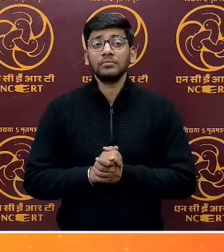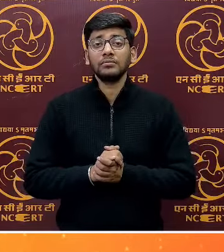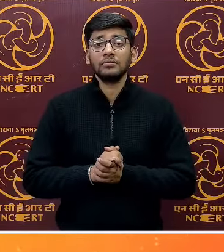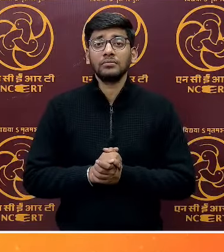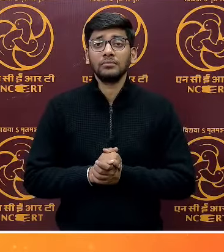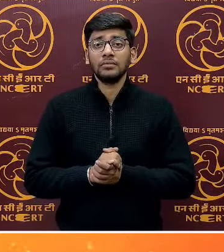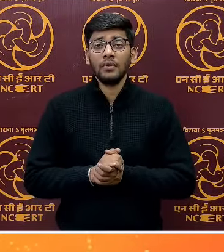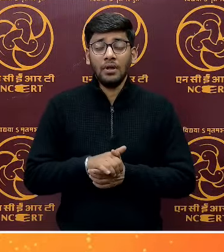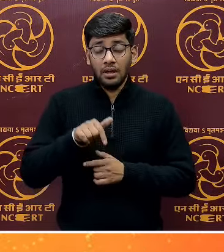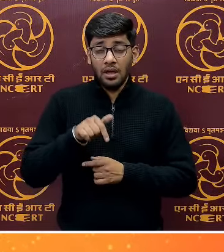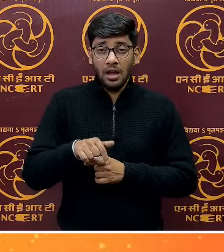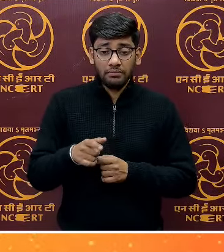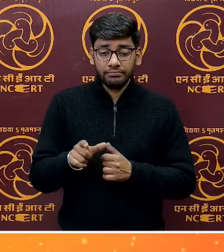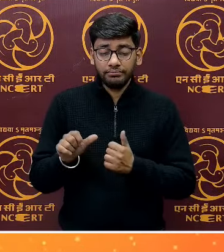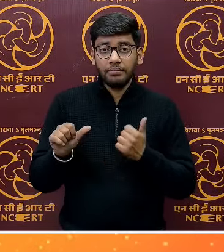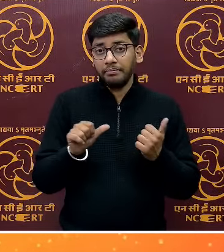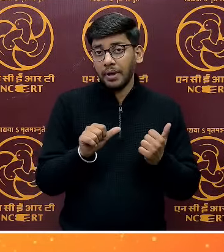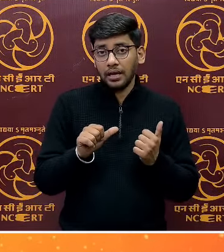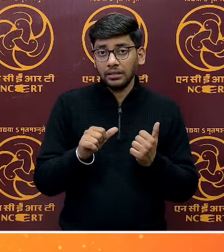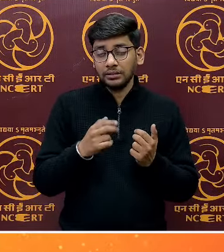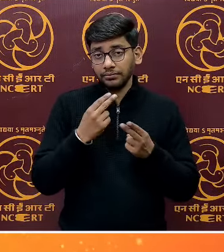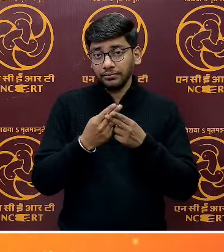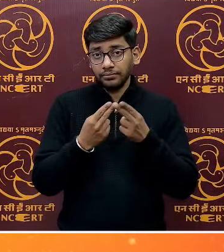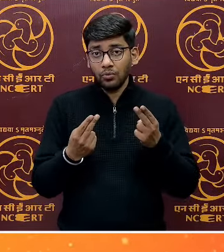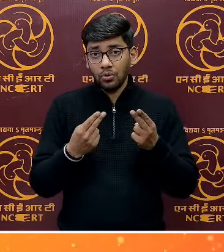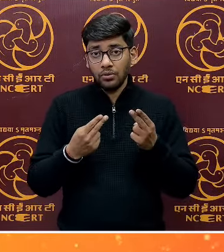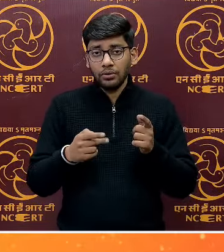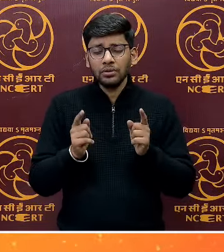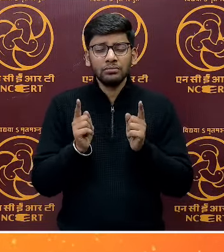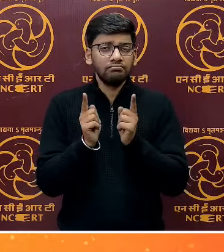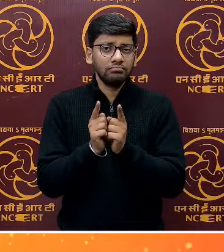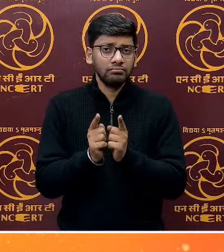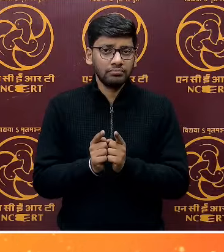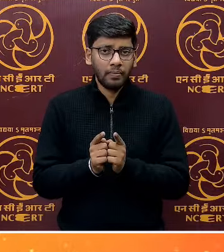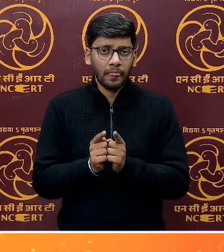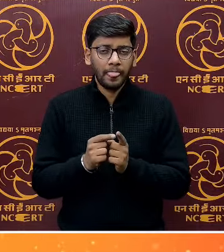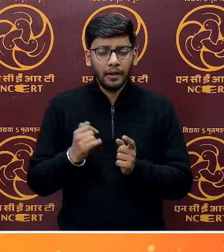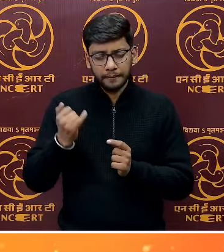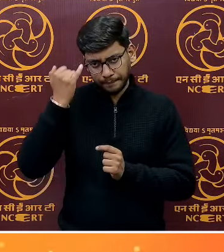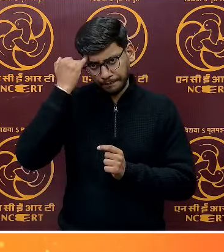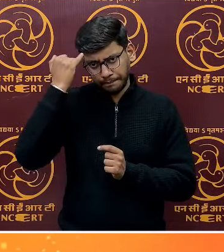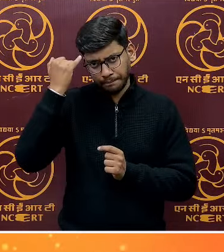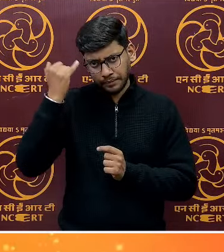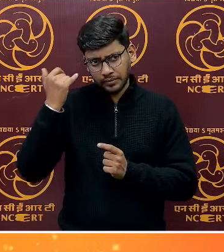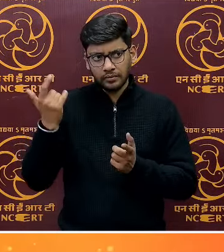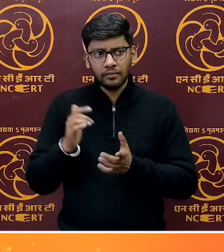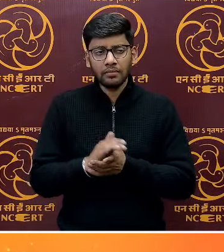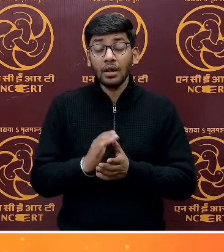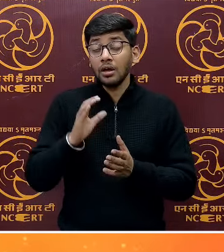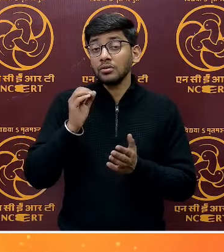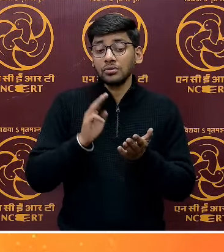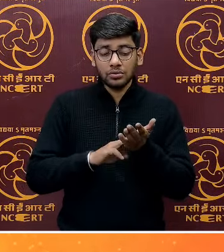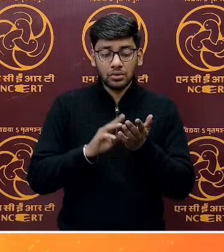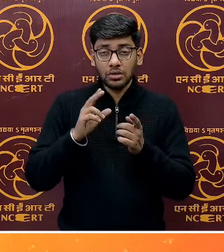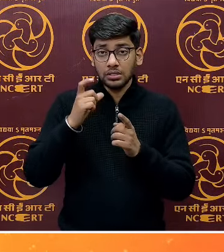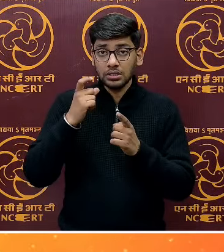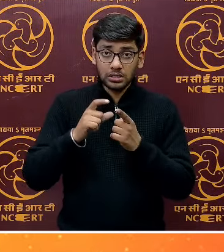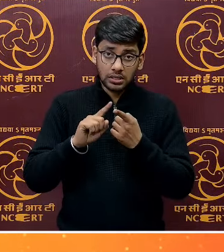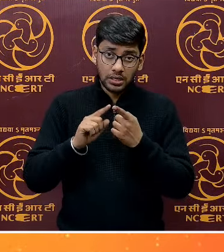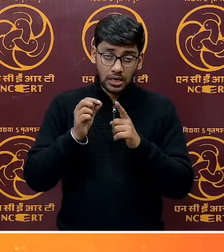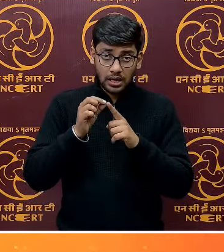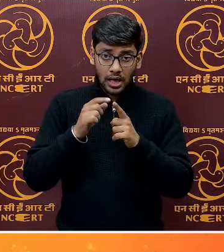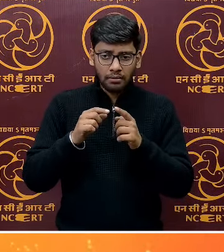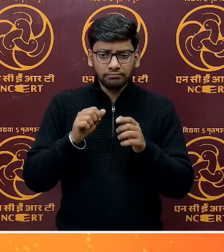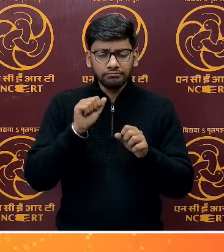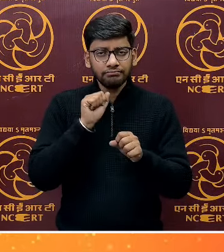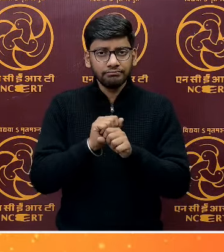go back to the poem and discuss some of the key ideas and concepts of how the poem